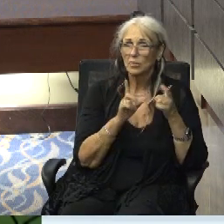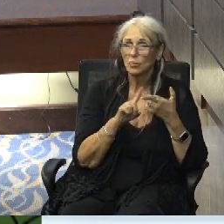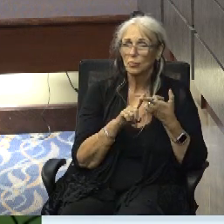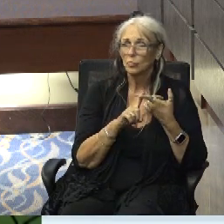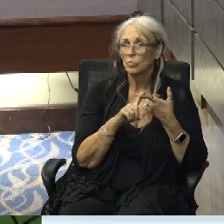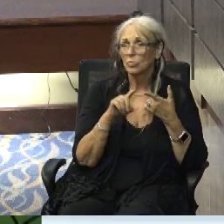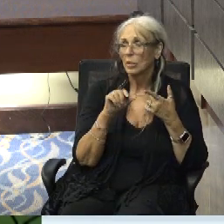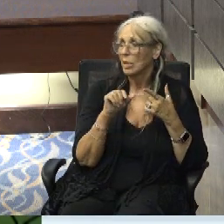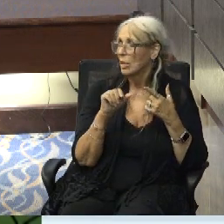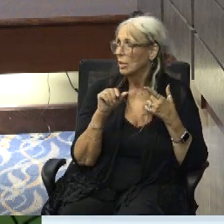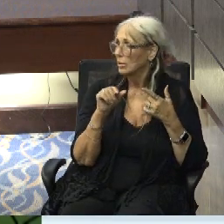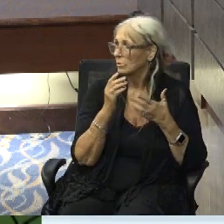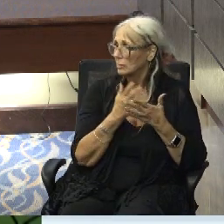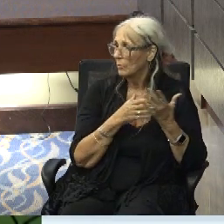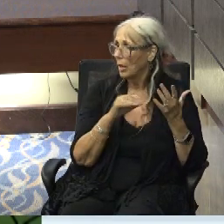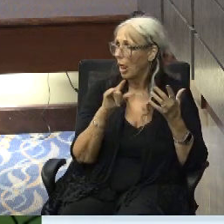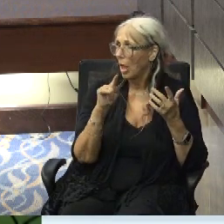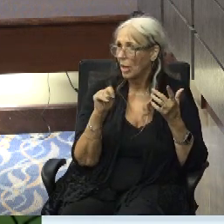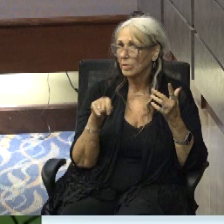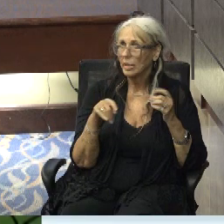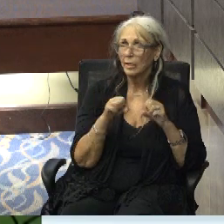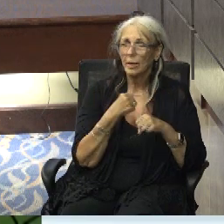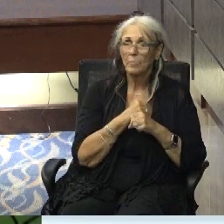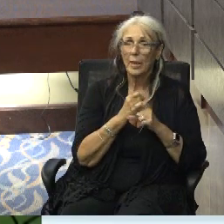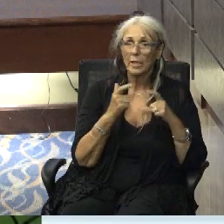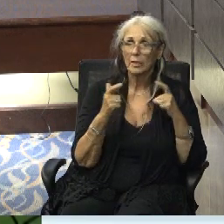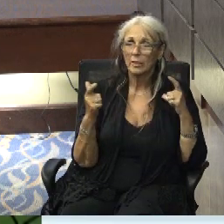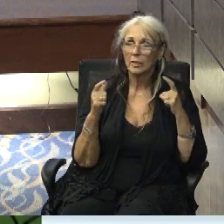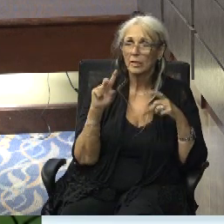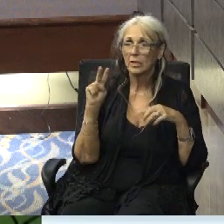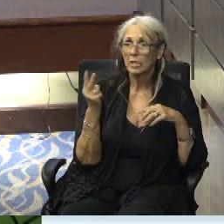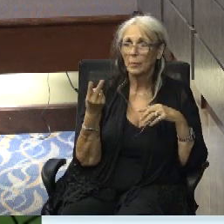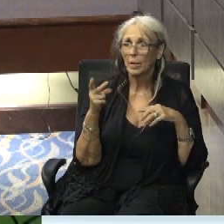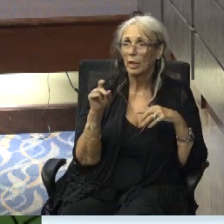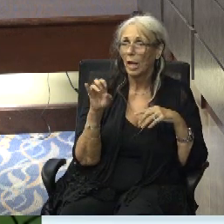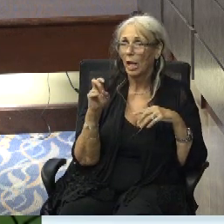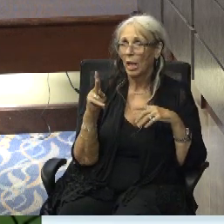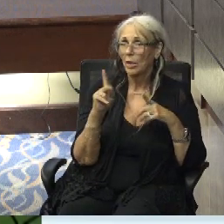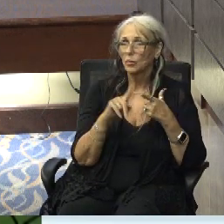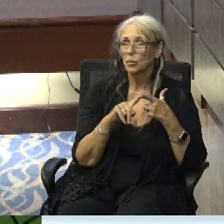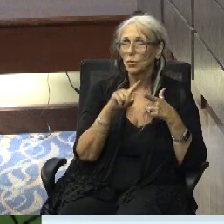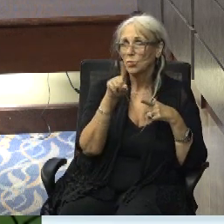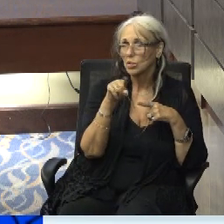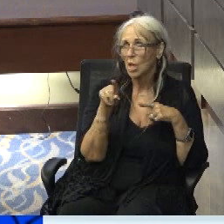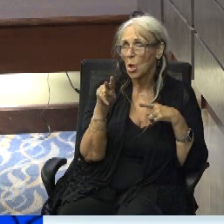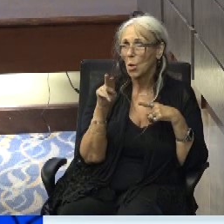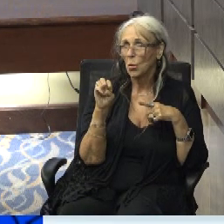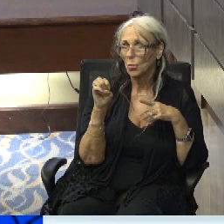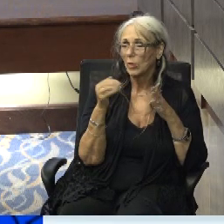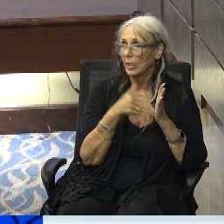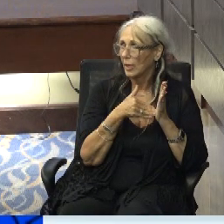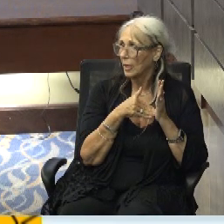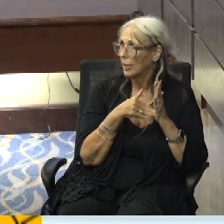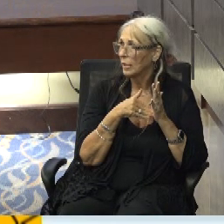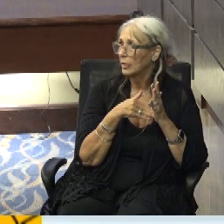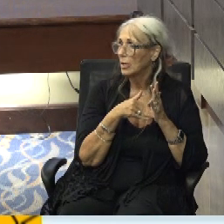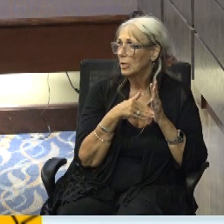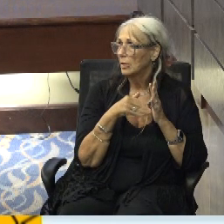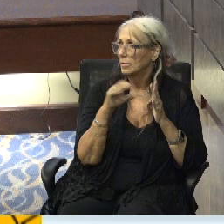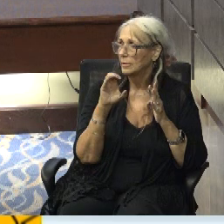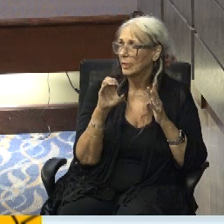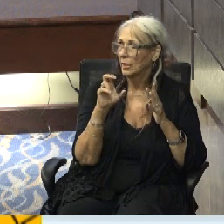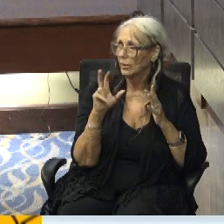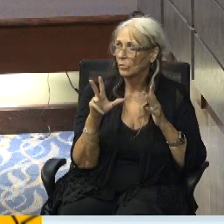applicant's lots and expanded it to include the whole block there for rezoning to